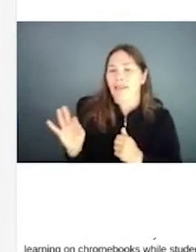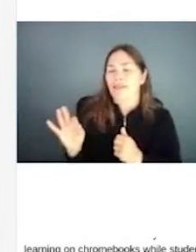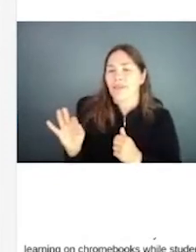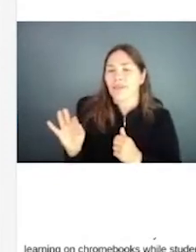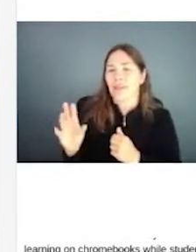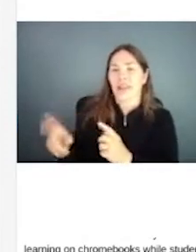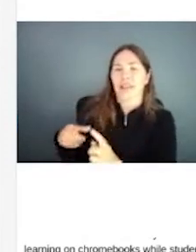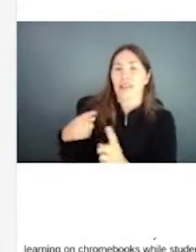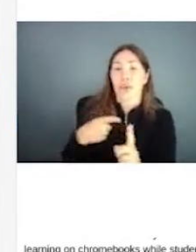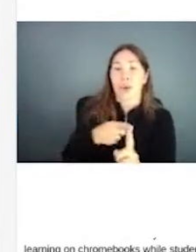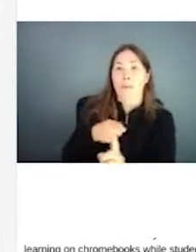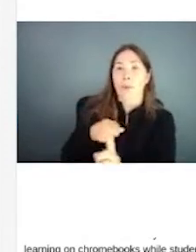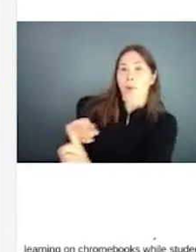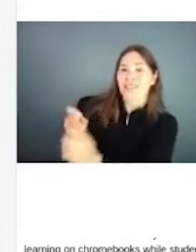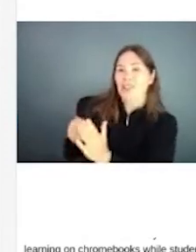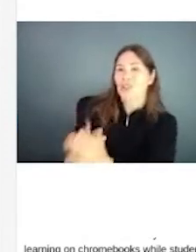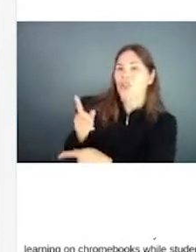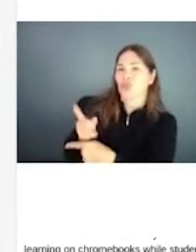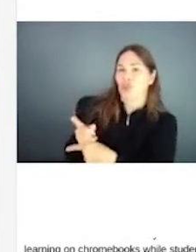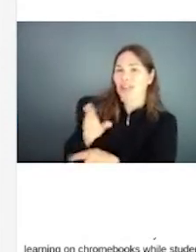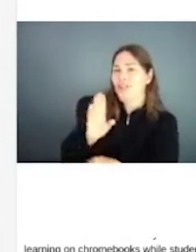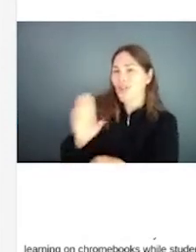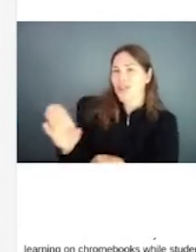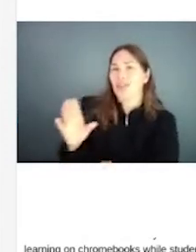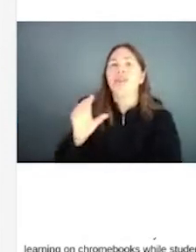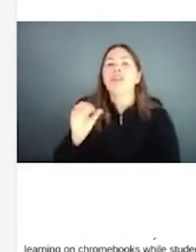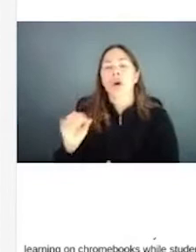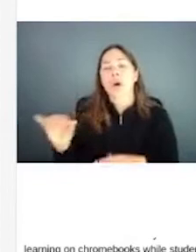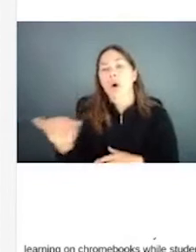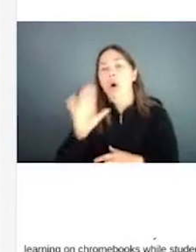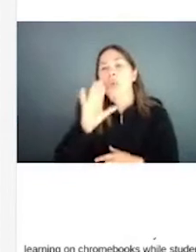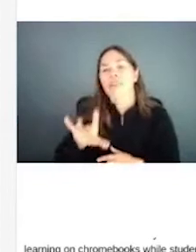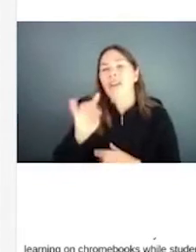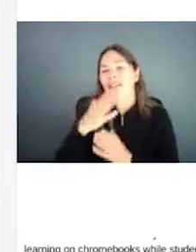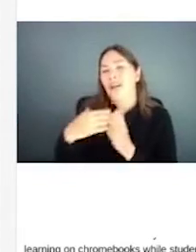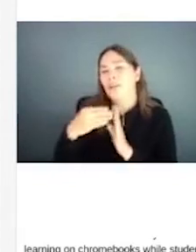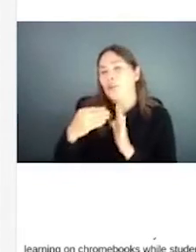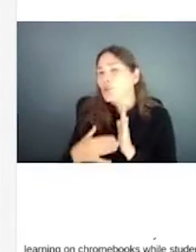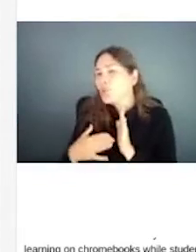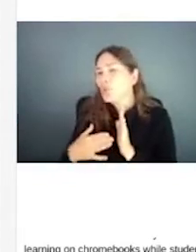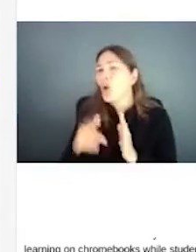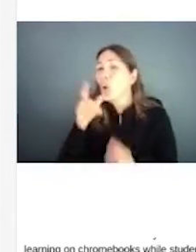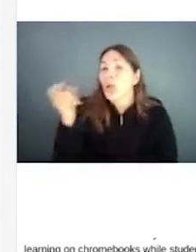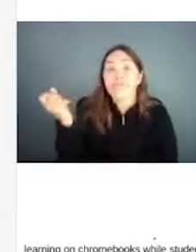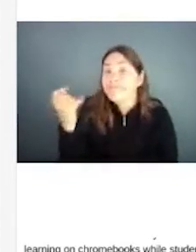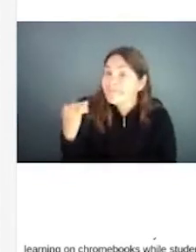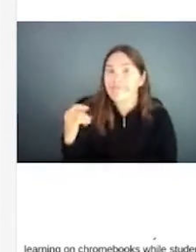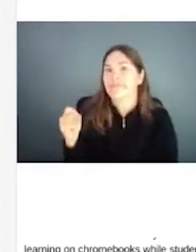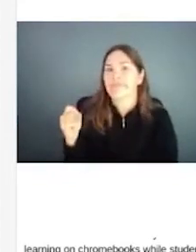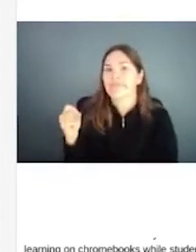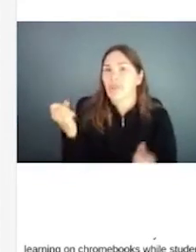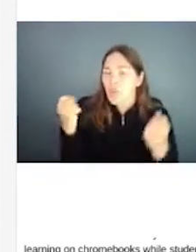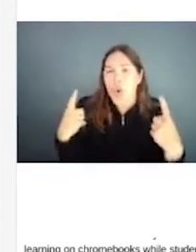point students in the right direction. And also you will find there will be students that get it and they make great